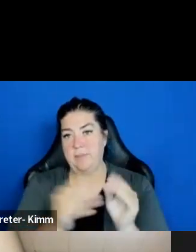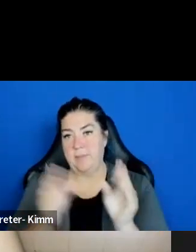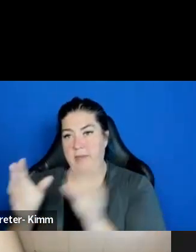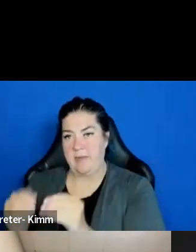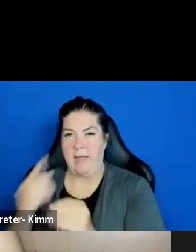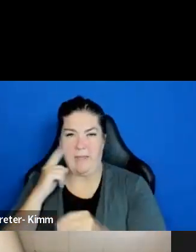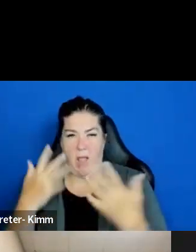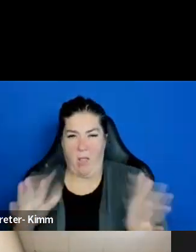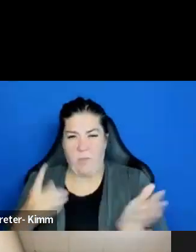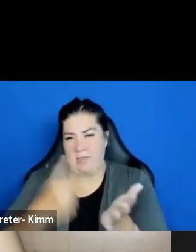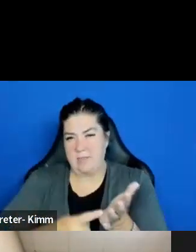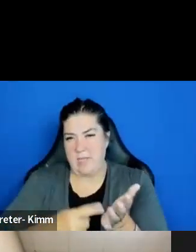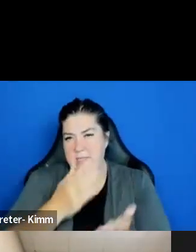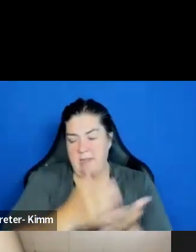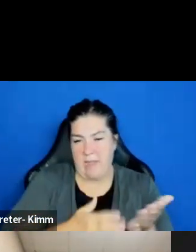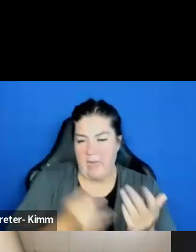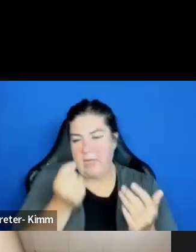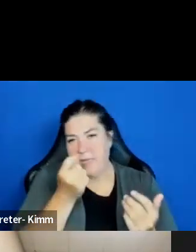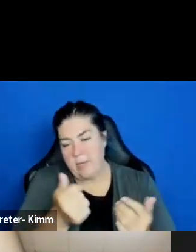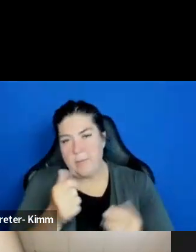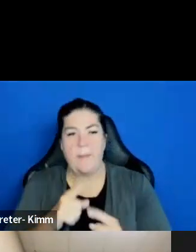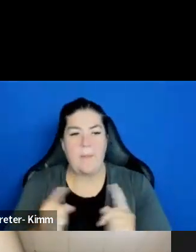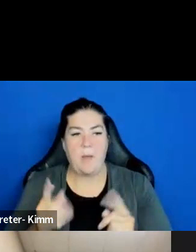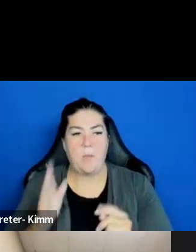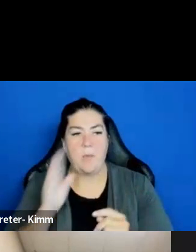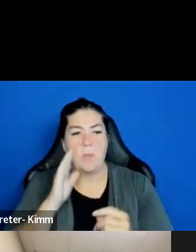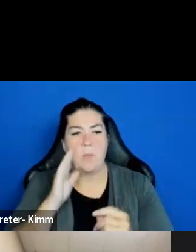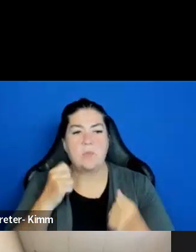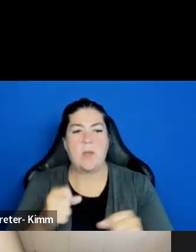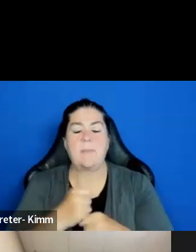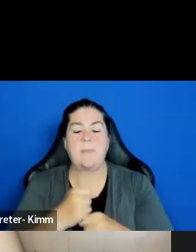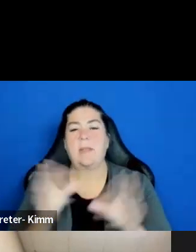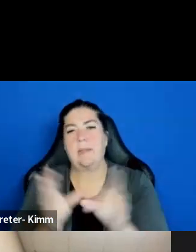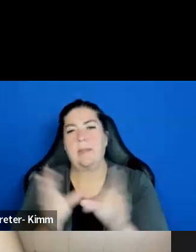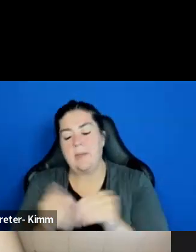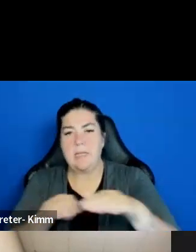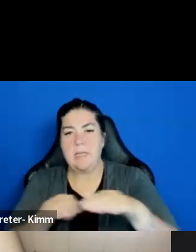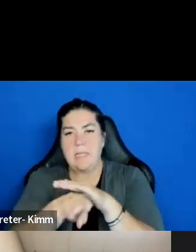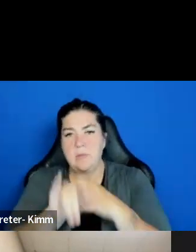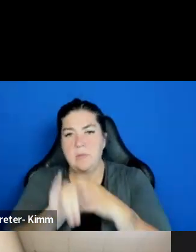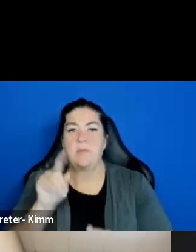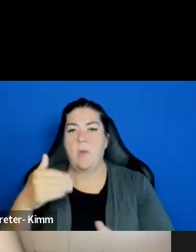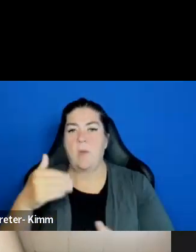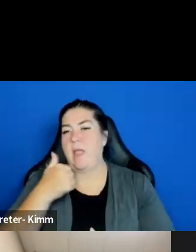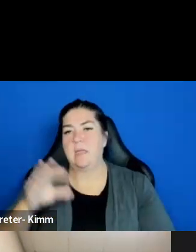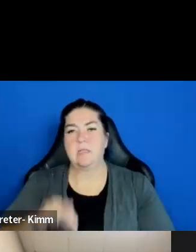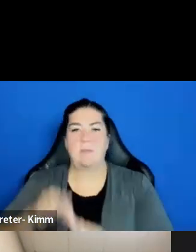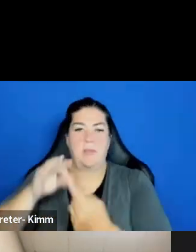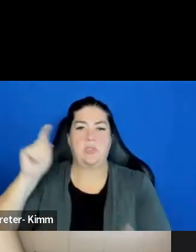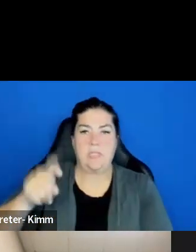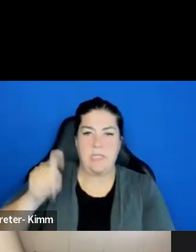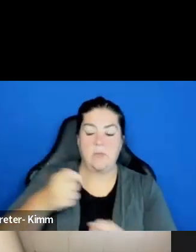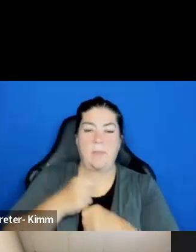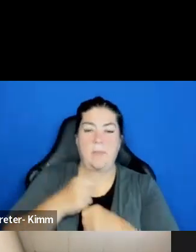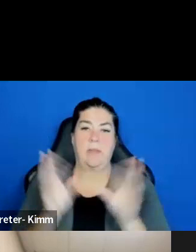already talked about this a little bit, but we're trying to make the meetings accessible. So if you have any special needs to make the meeting accessible, please